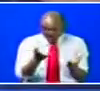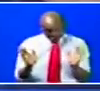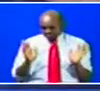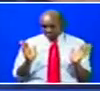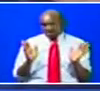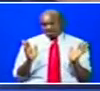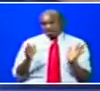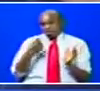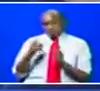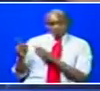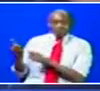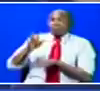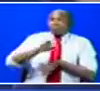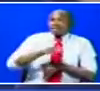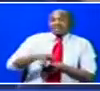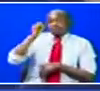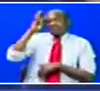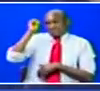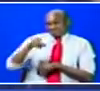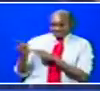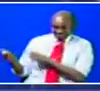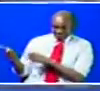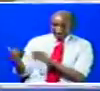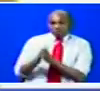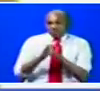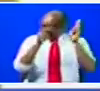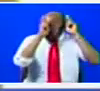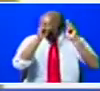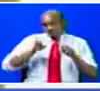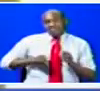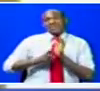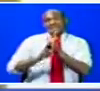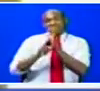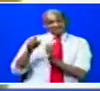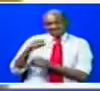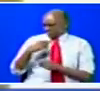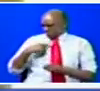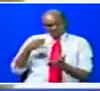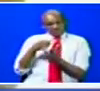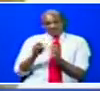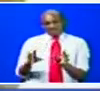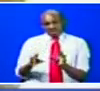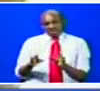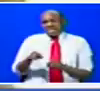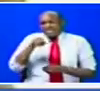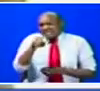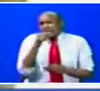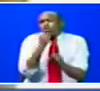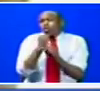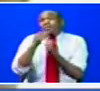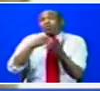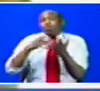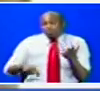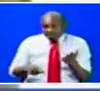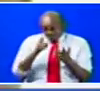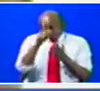They include Mwingi North MP Paul Nzegu and Kakamega Women Rep Elise Muhanda. The criteria for the job includes